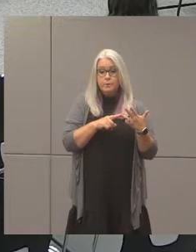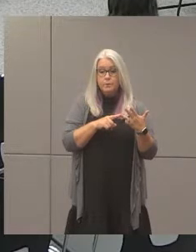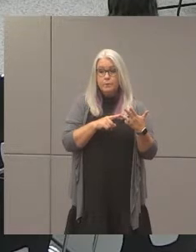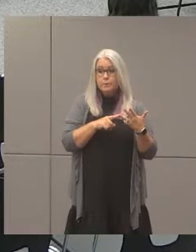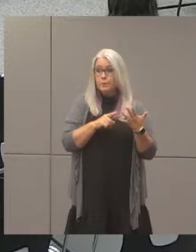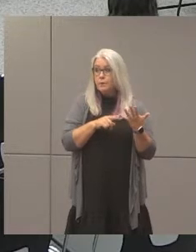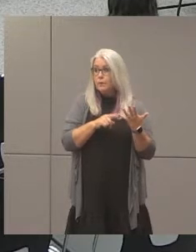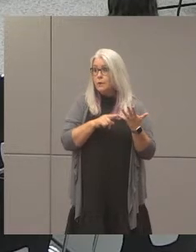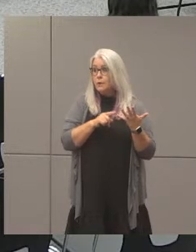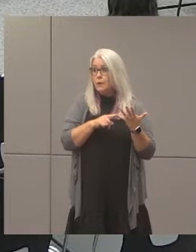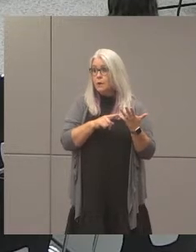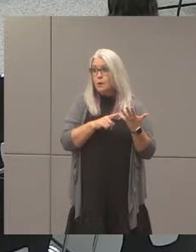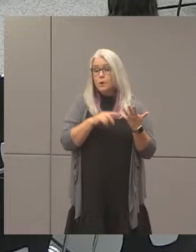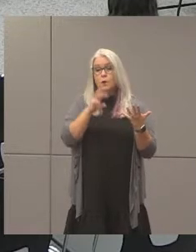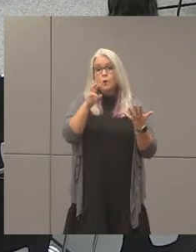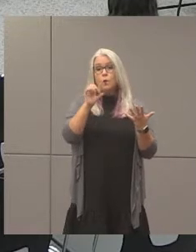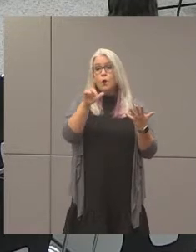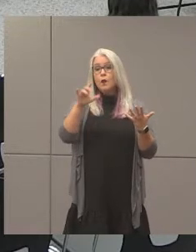Trustee Wolcott.